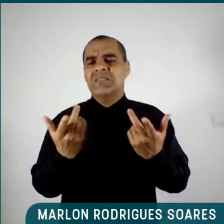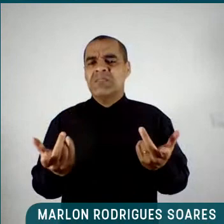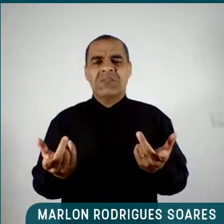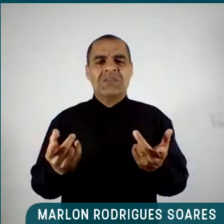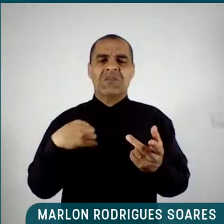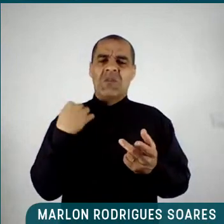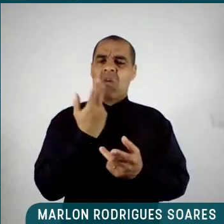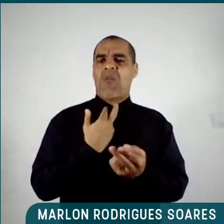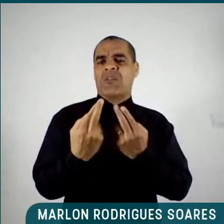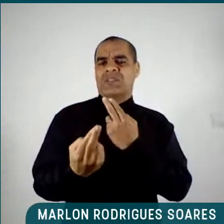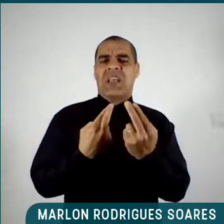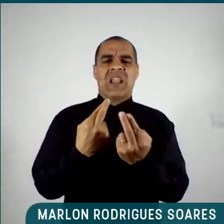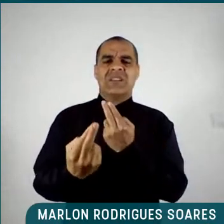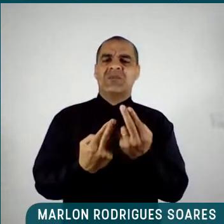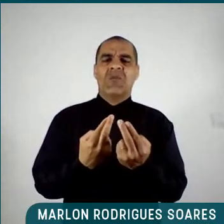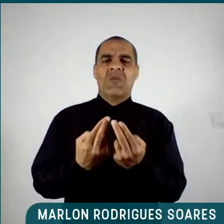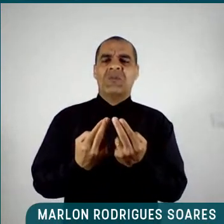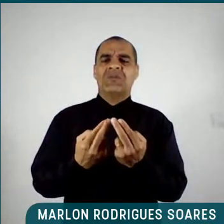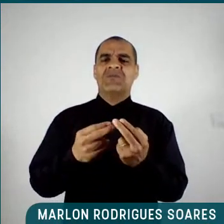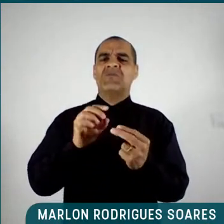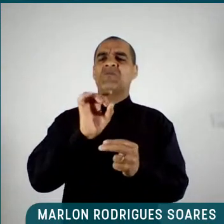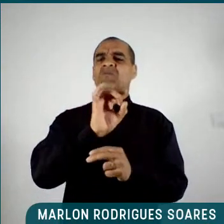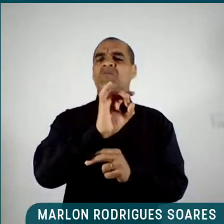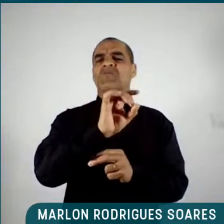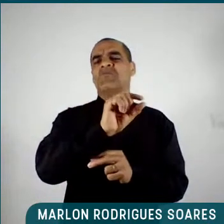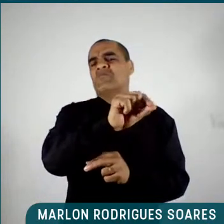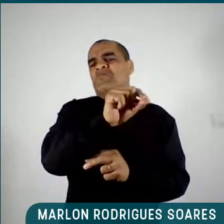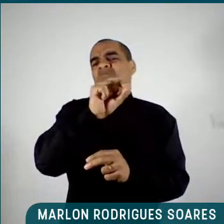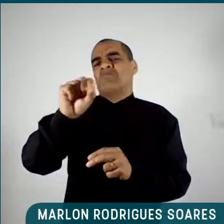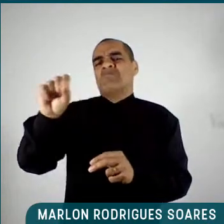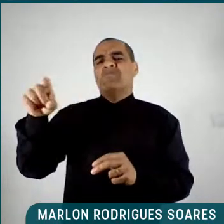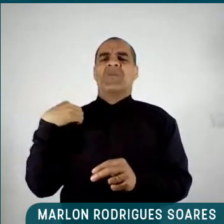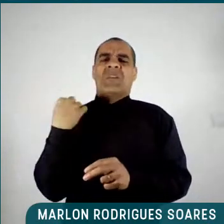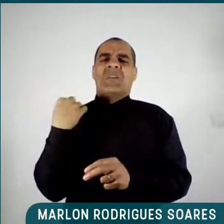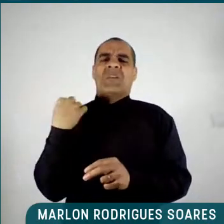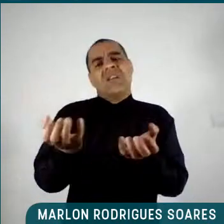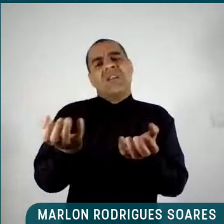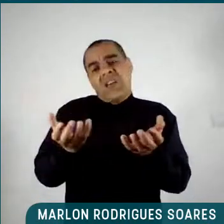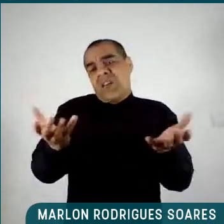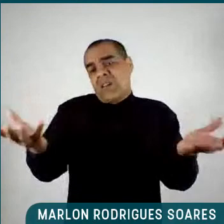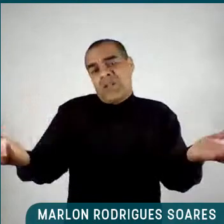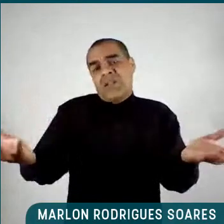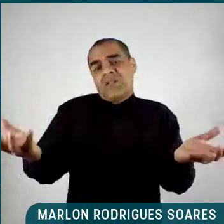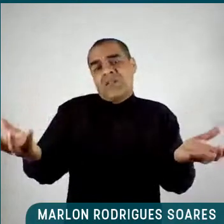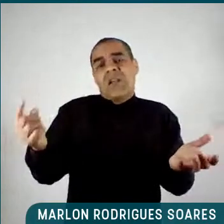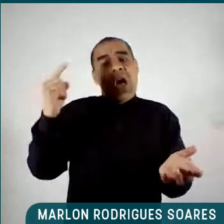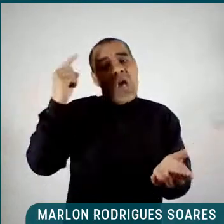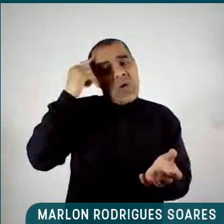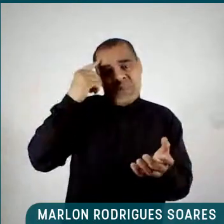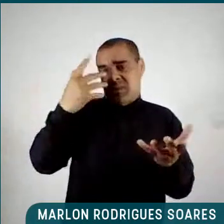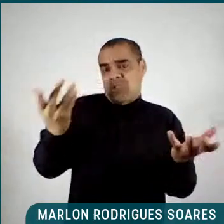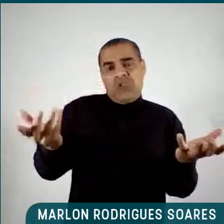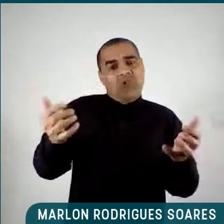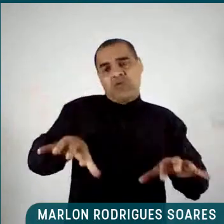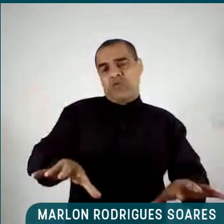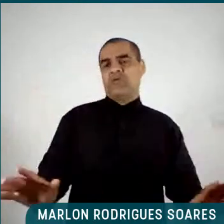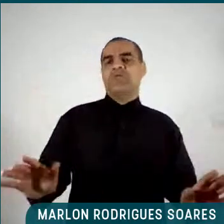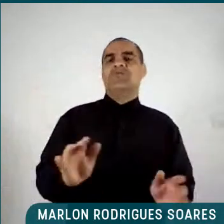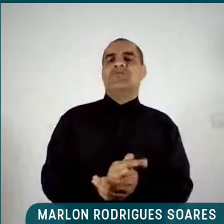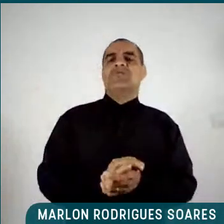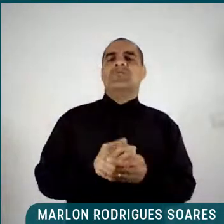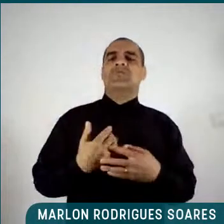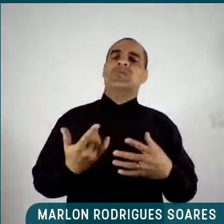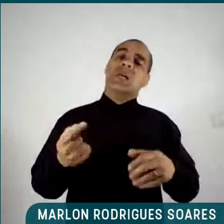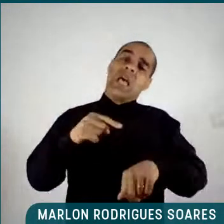our own body. We have our own desires and our relationship with whoever we want. So I believe